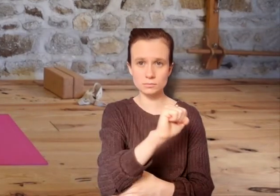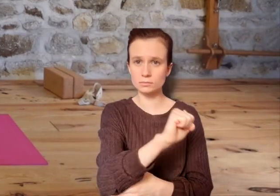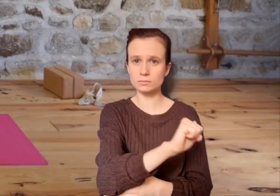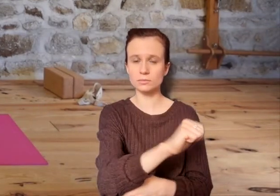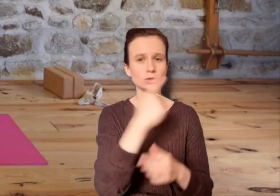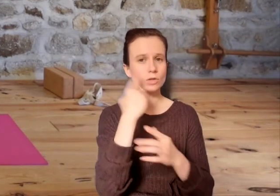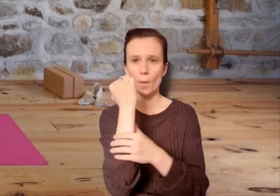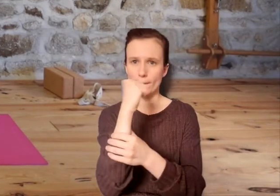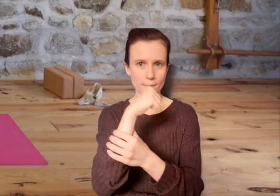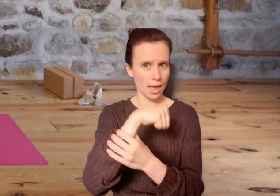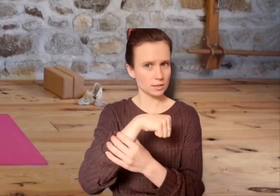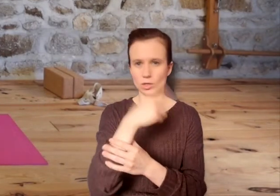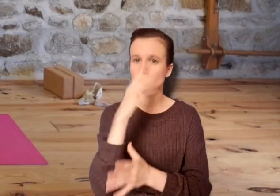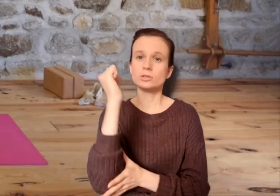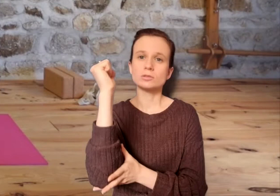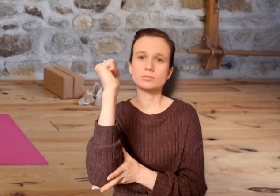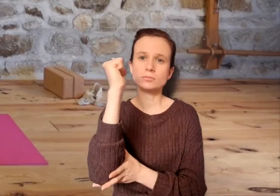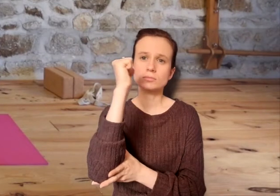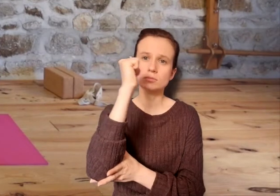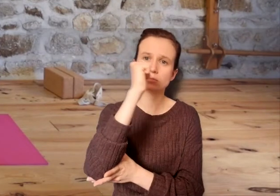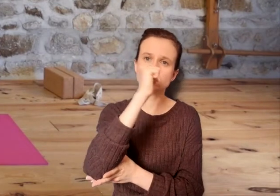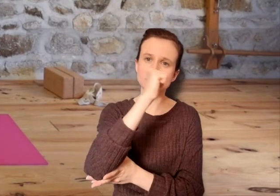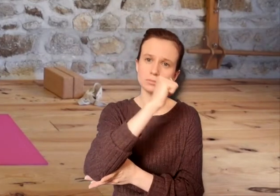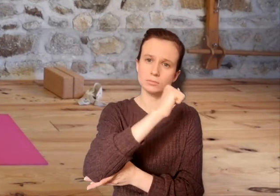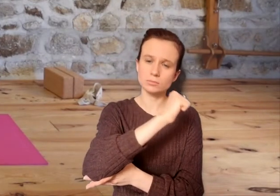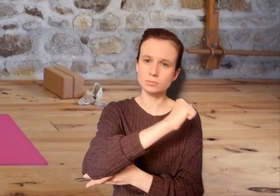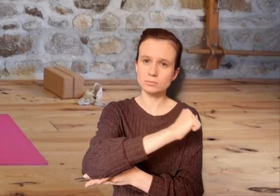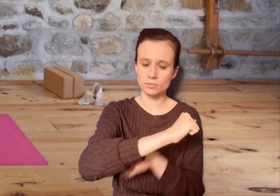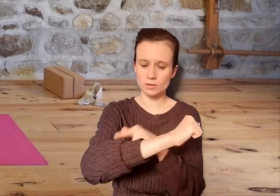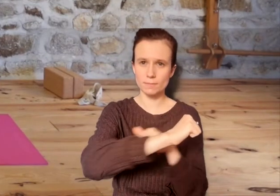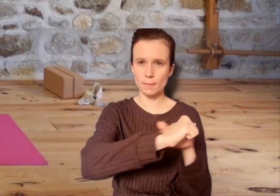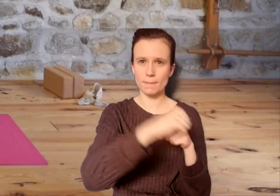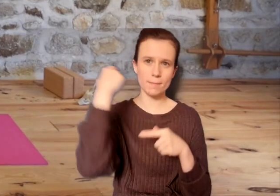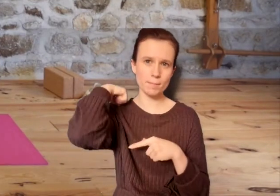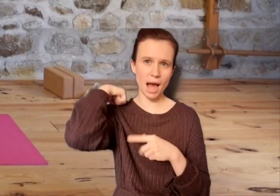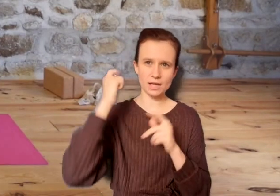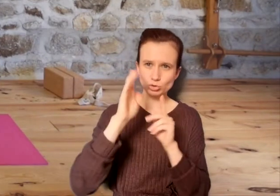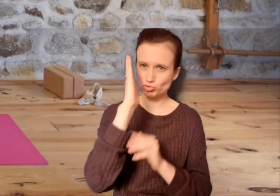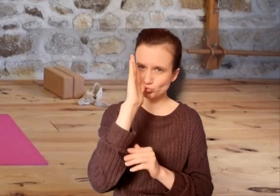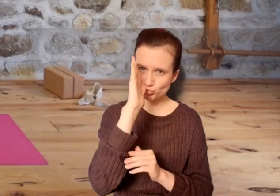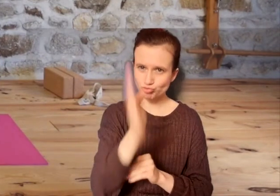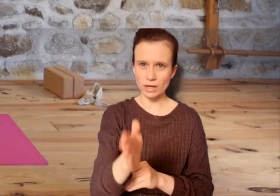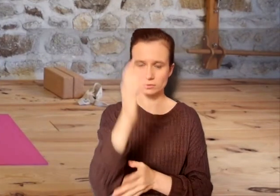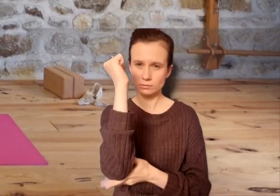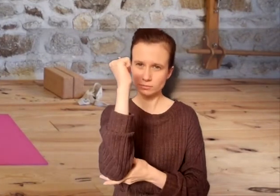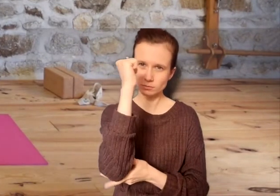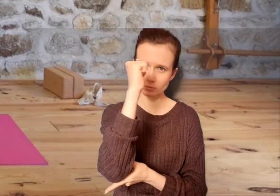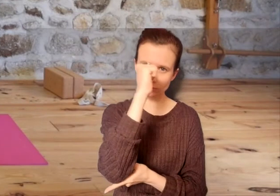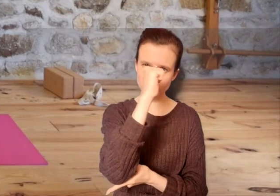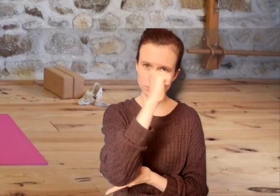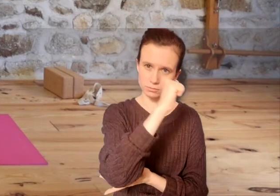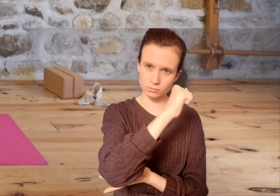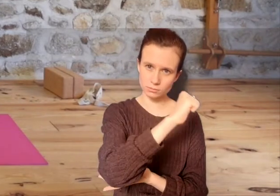body forward. Now I'm creasing from the hips, just like in all the other forward fold positions. I'm going to keep my spine as straight as I can